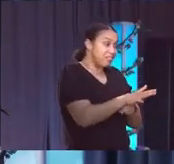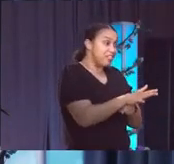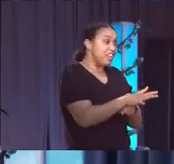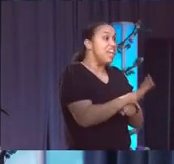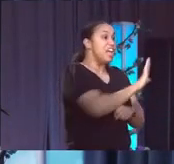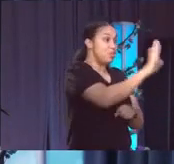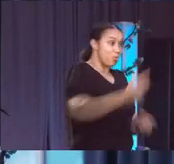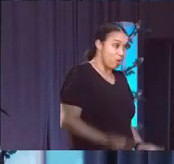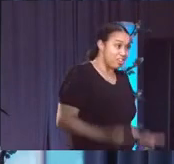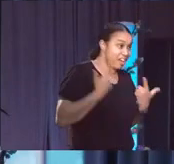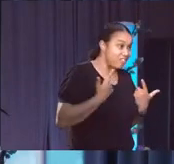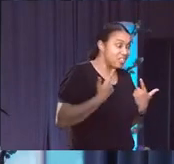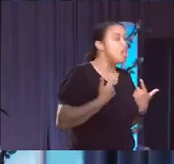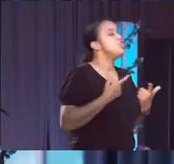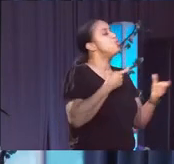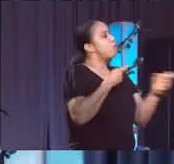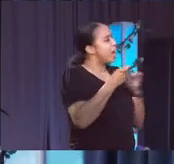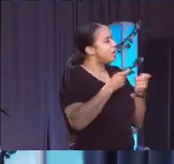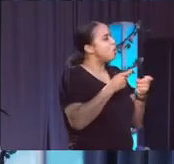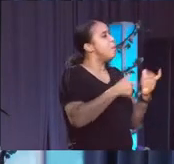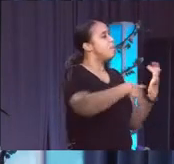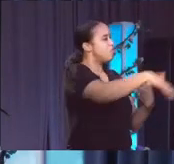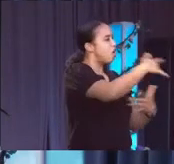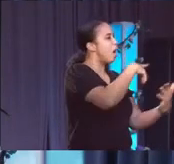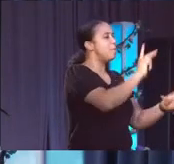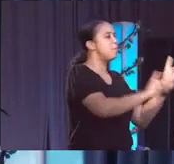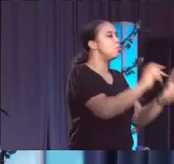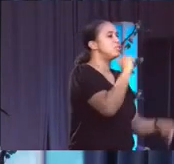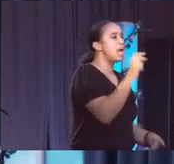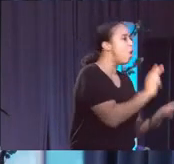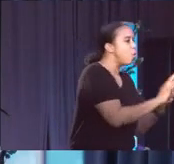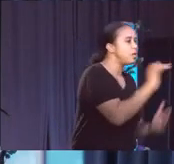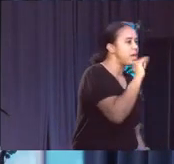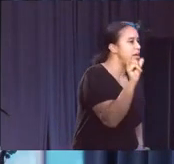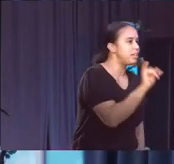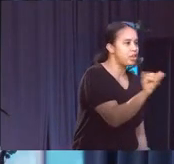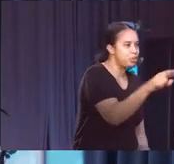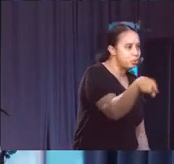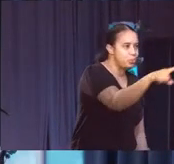in your life that you can handle being around somebody who ain't holy like you?